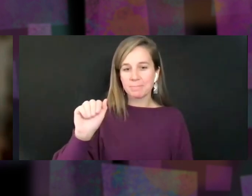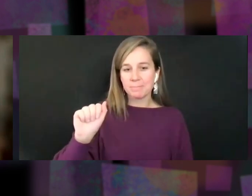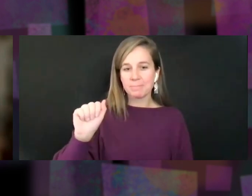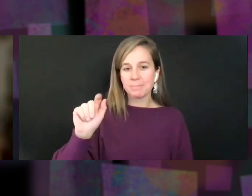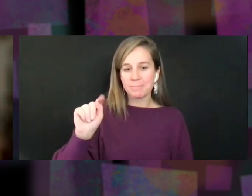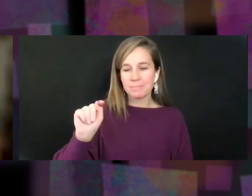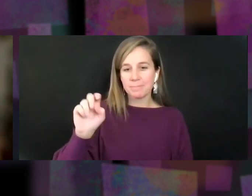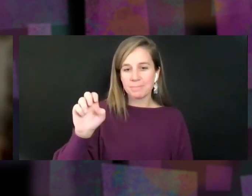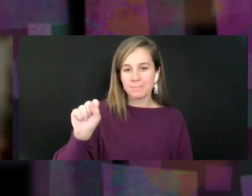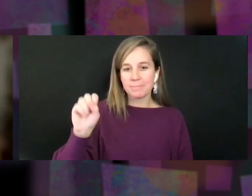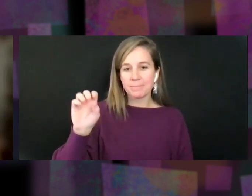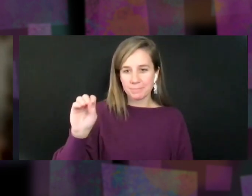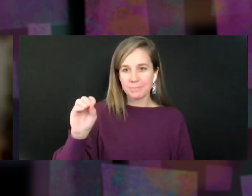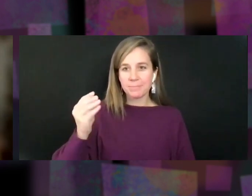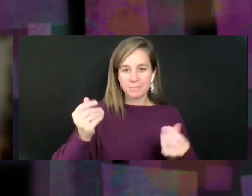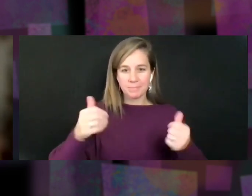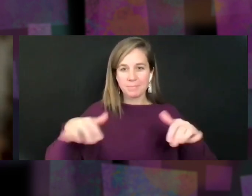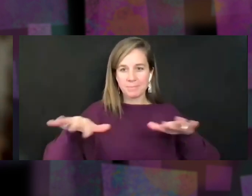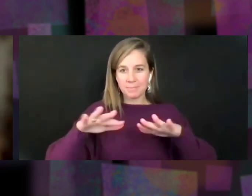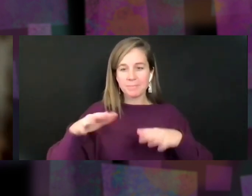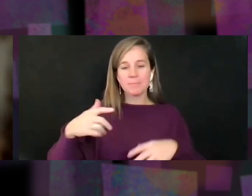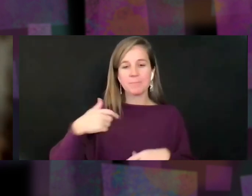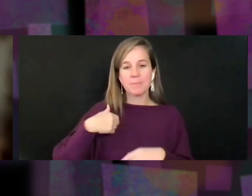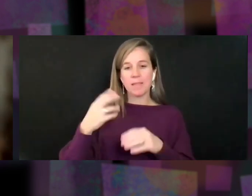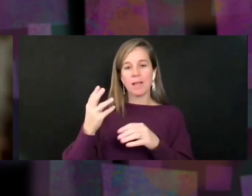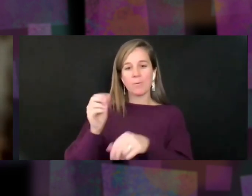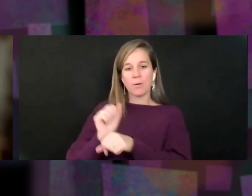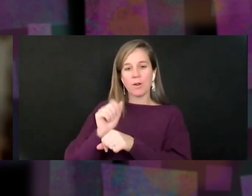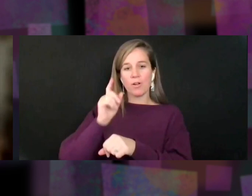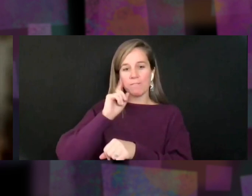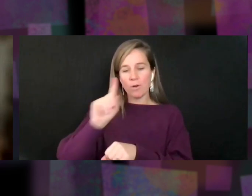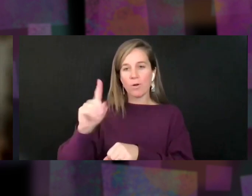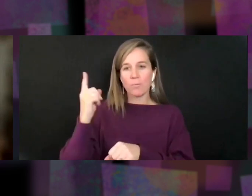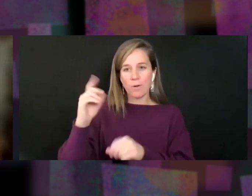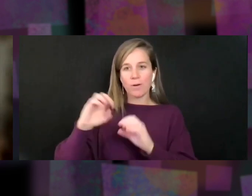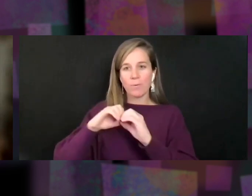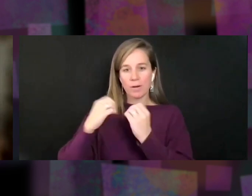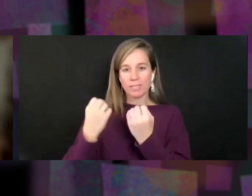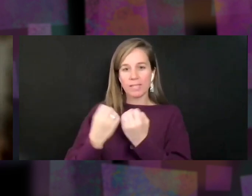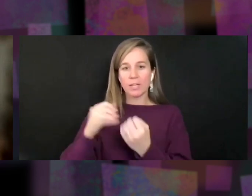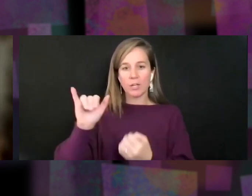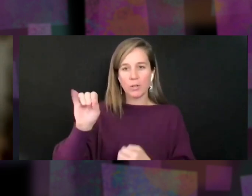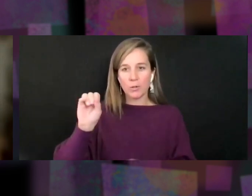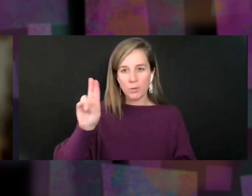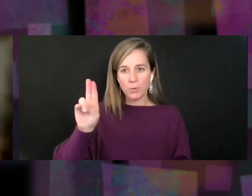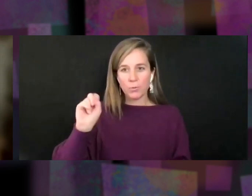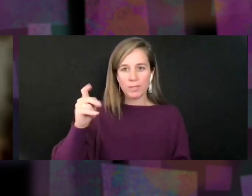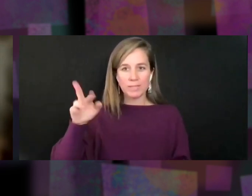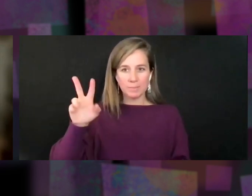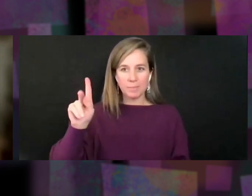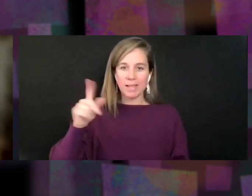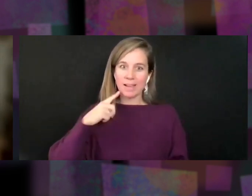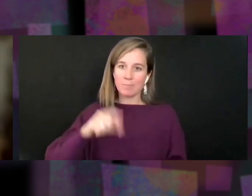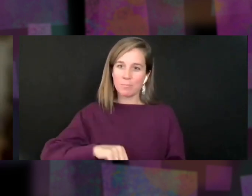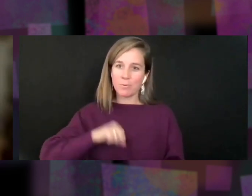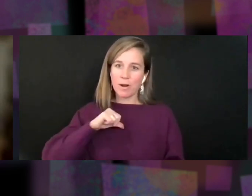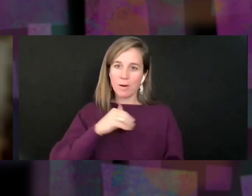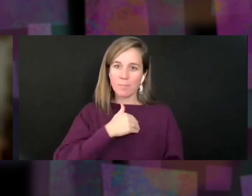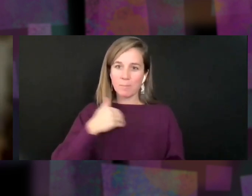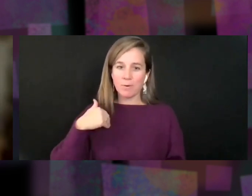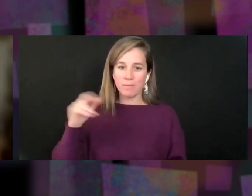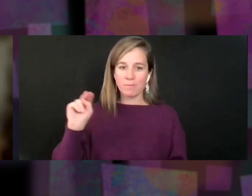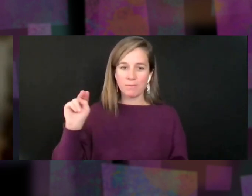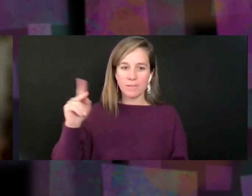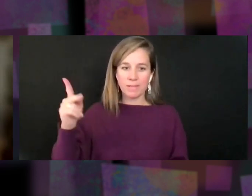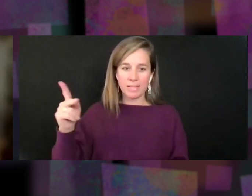I work for an organization, Youth Speaks, in San Francisco, who is a proud NPN member. And I also have the